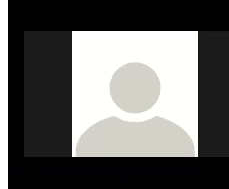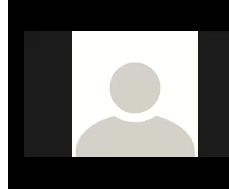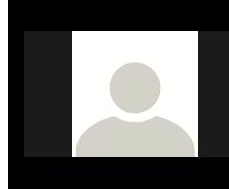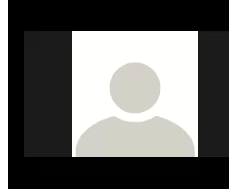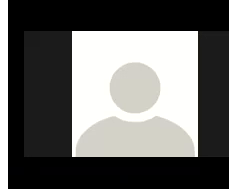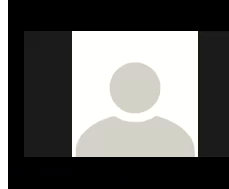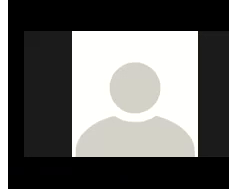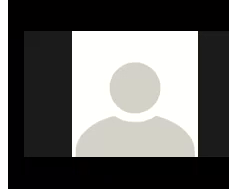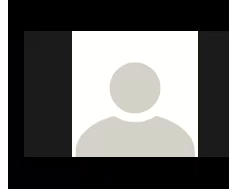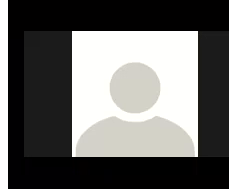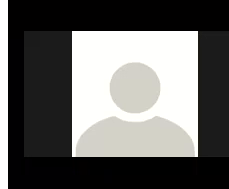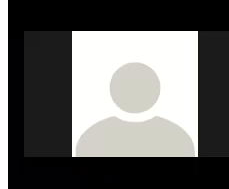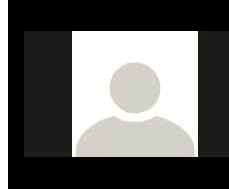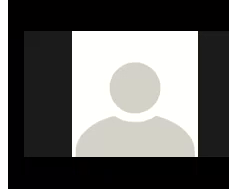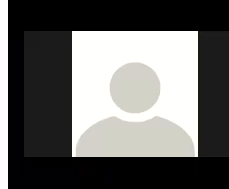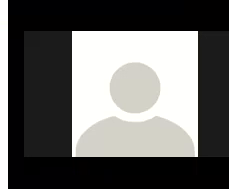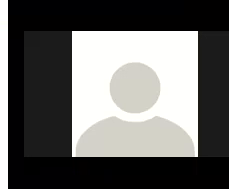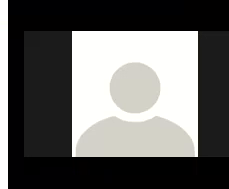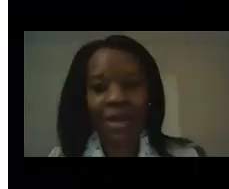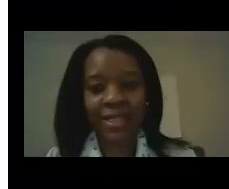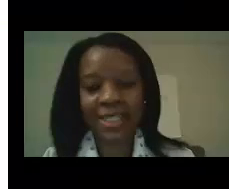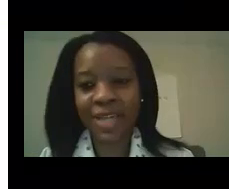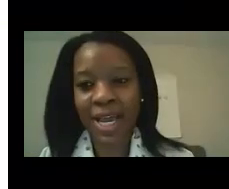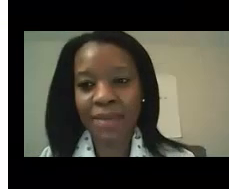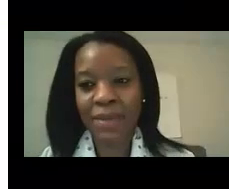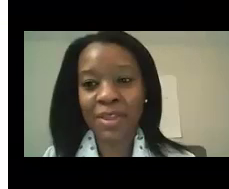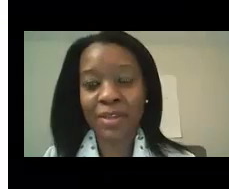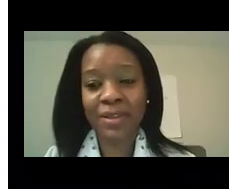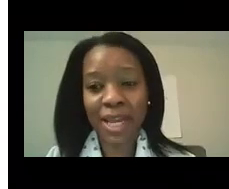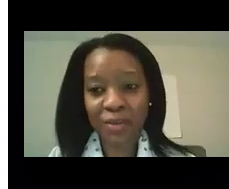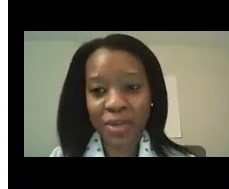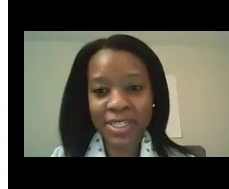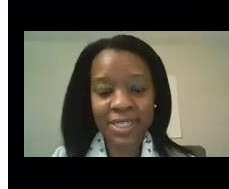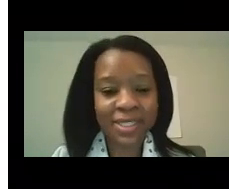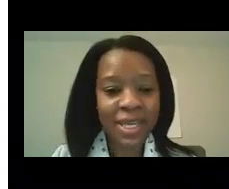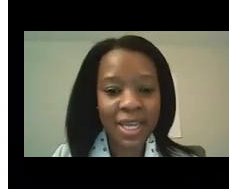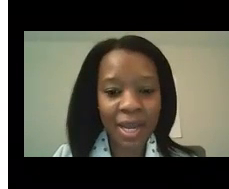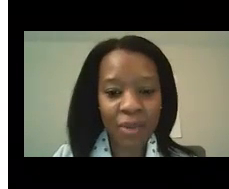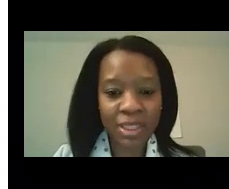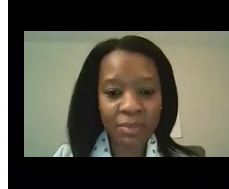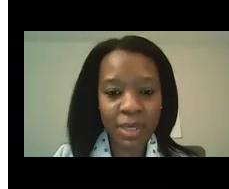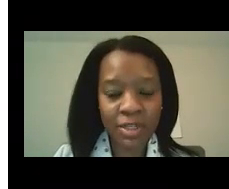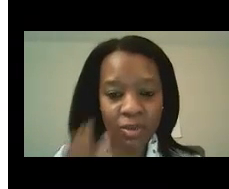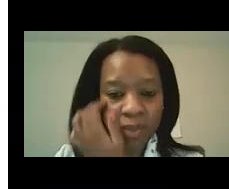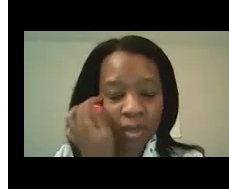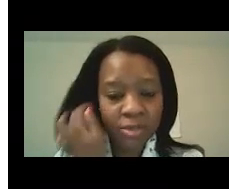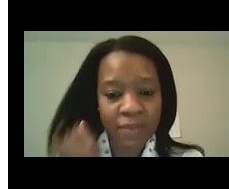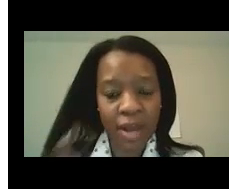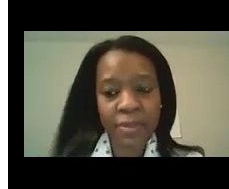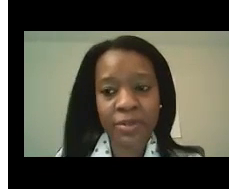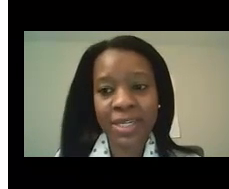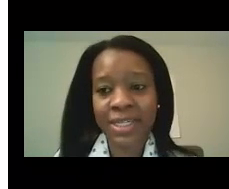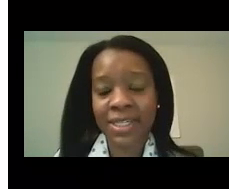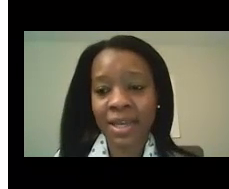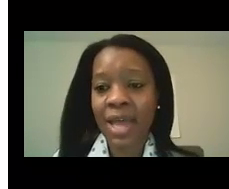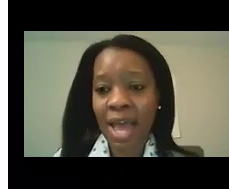Thank you, Dr. Elmore. I just wanted to be cognizant of time. I know that there are a lot of questions, and I want to make sure that we